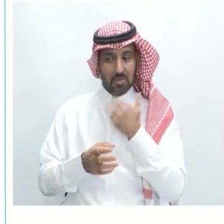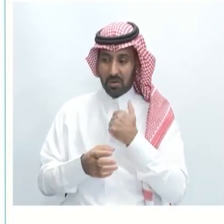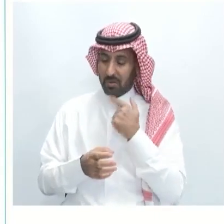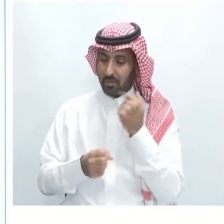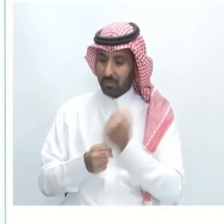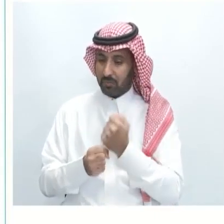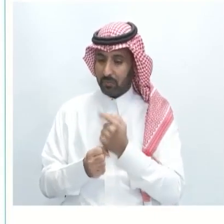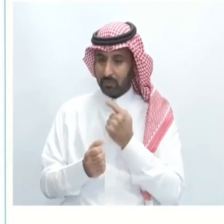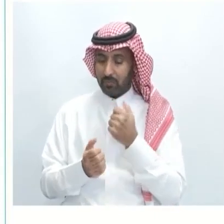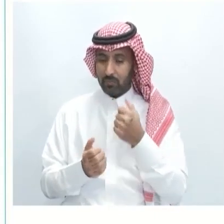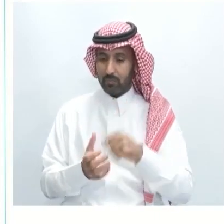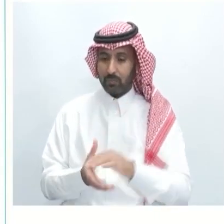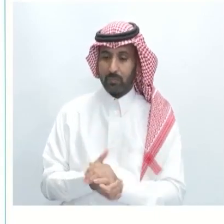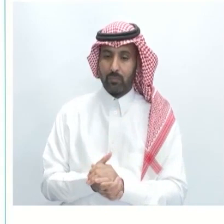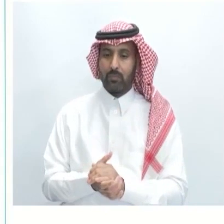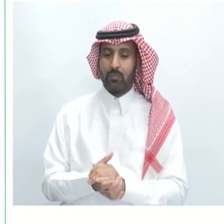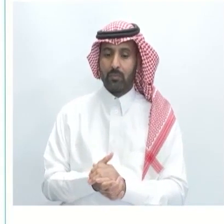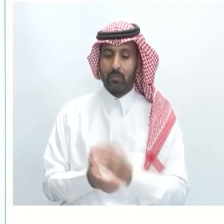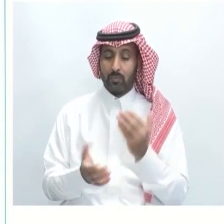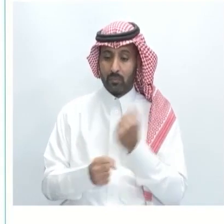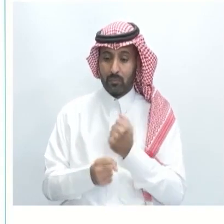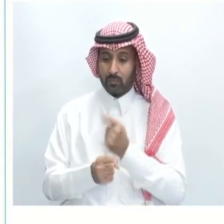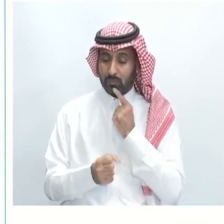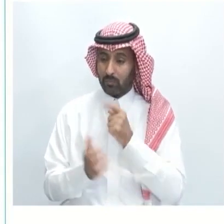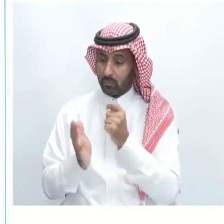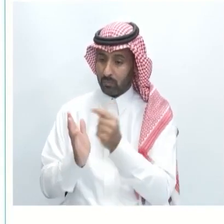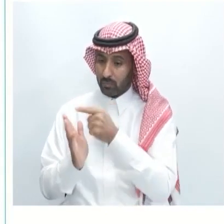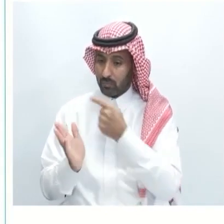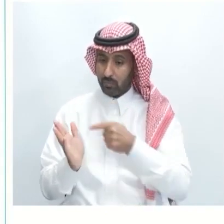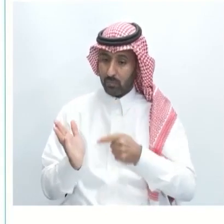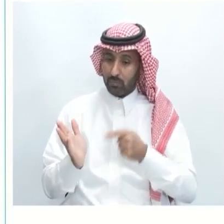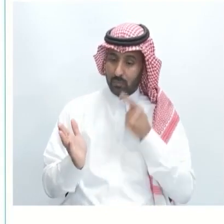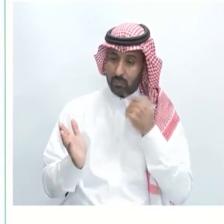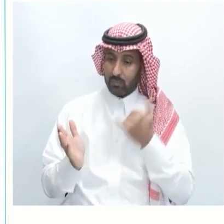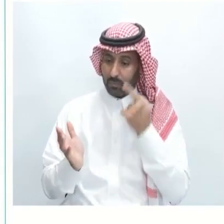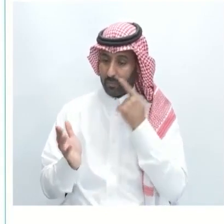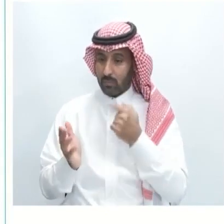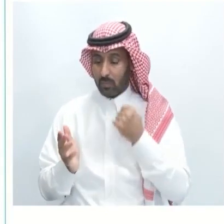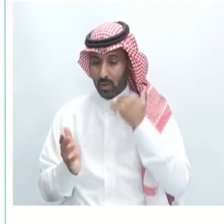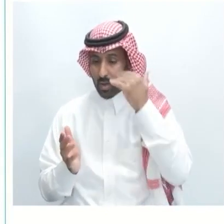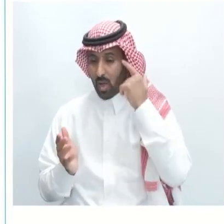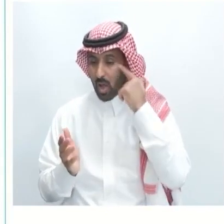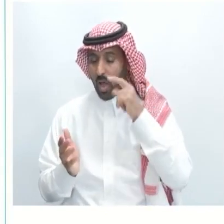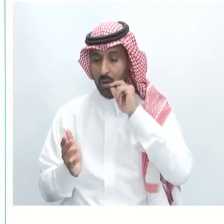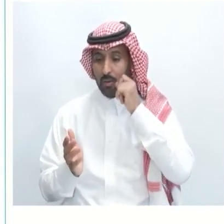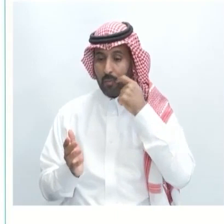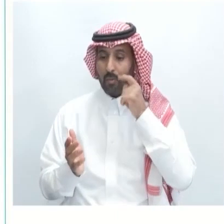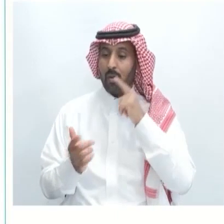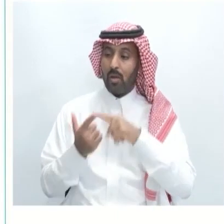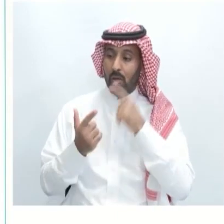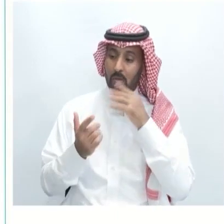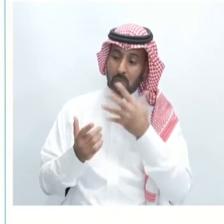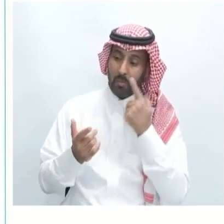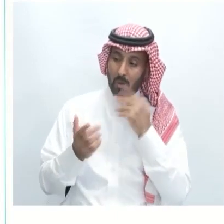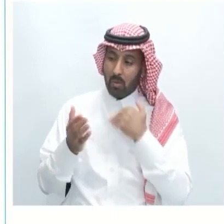their job dissatisfaction. This job survey is of particular interest to young people who are just now considering their